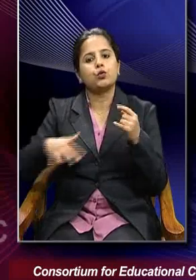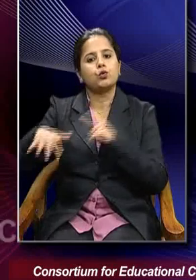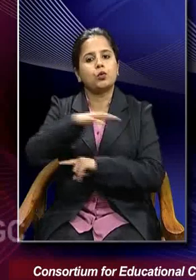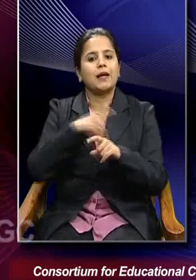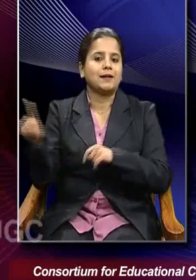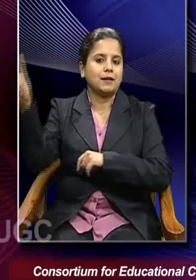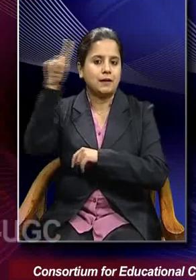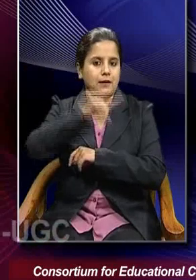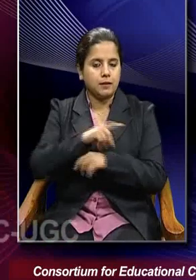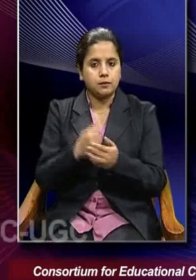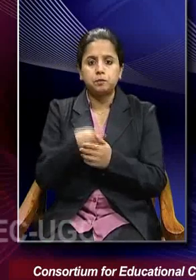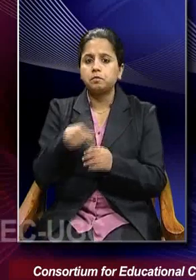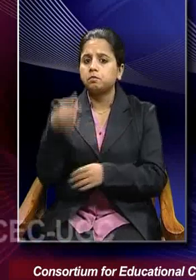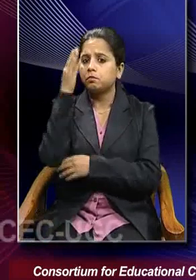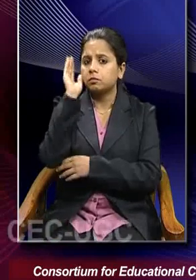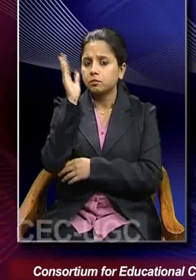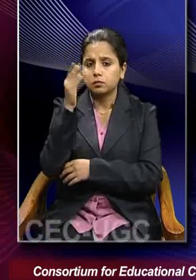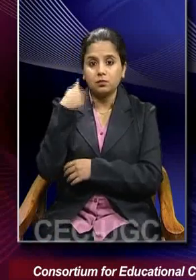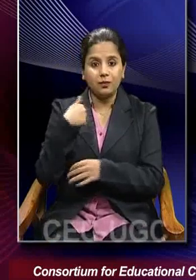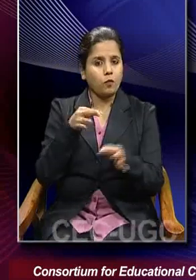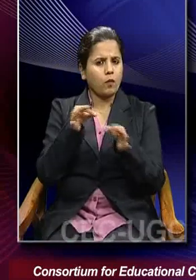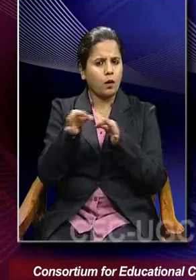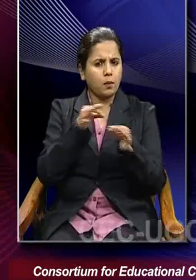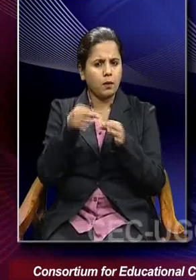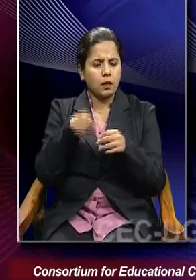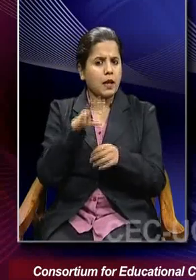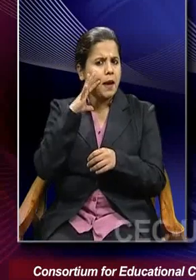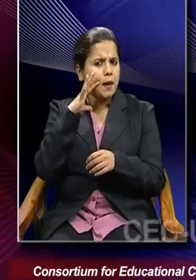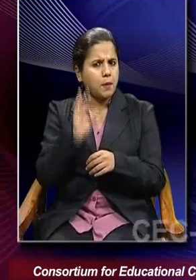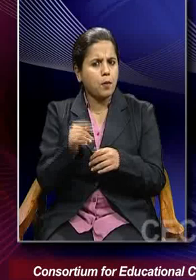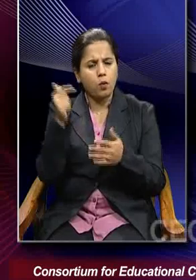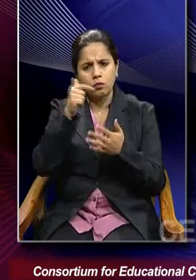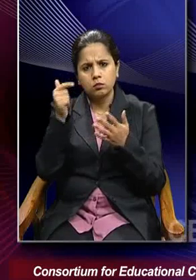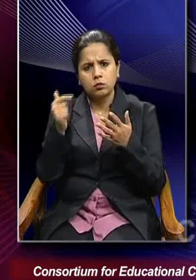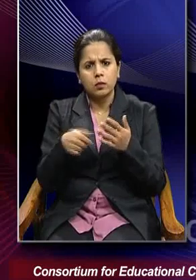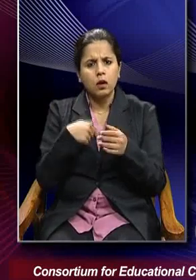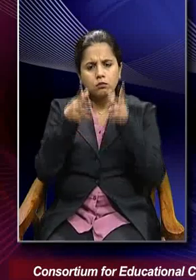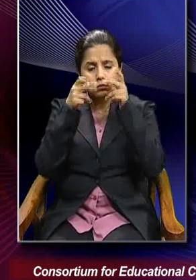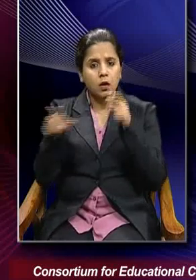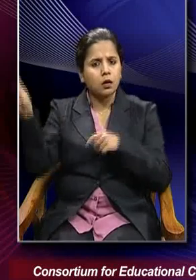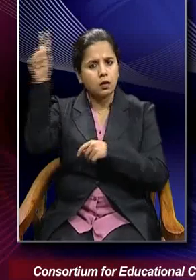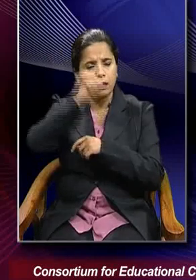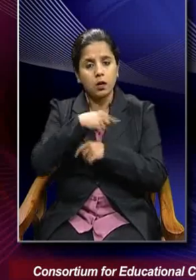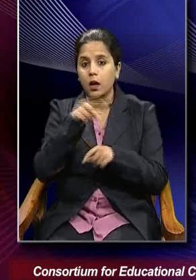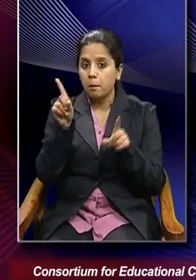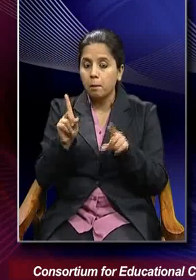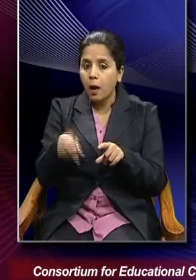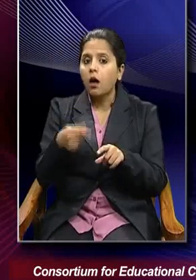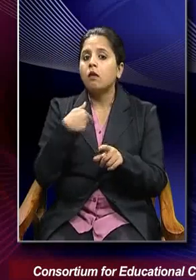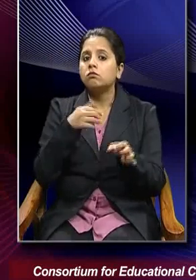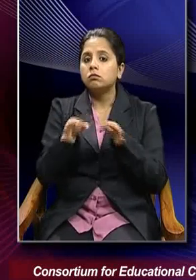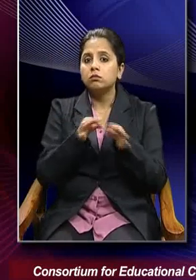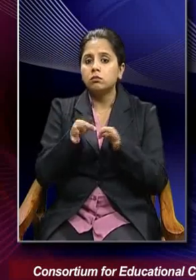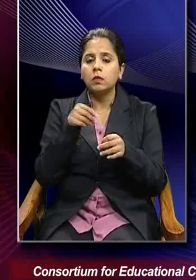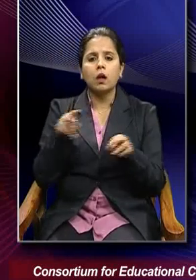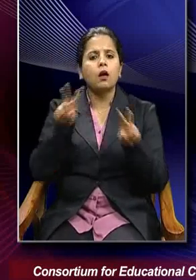Day. The lecture, while explaining the significance of the observance of the day, shall also elaborate on